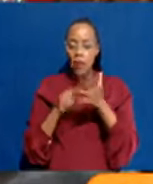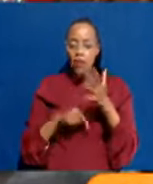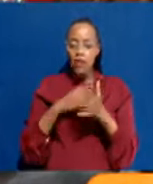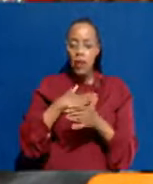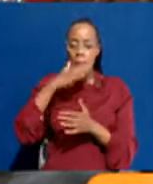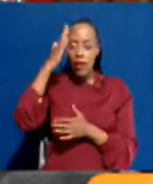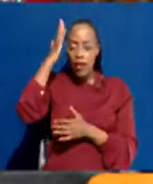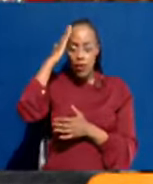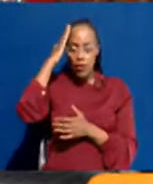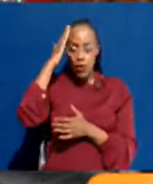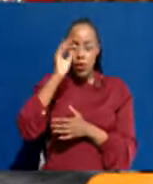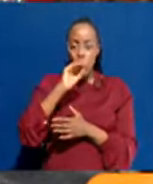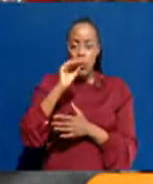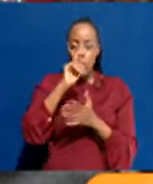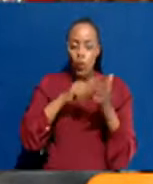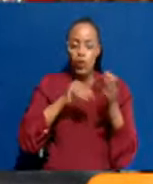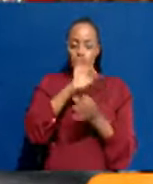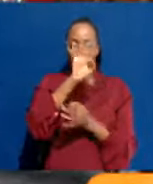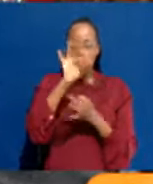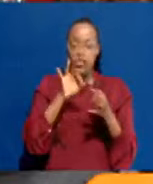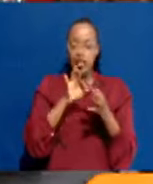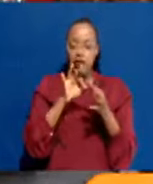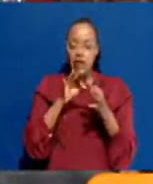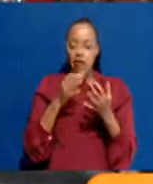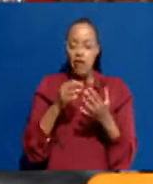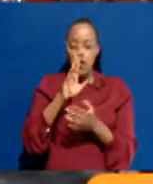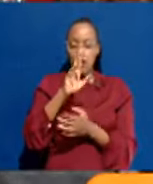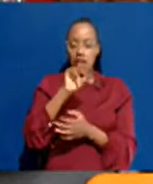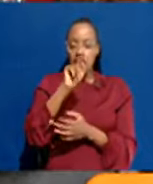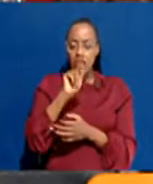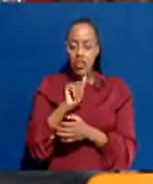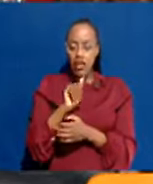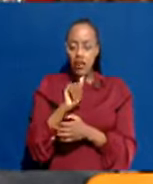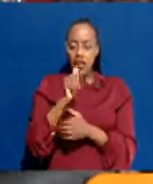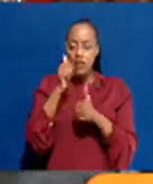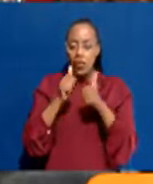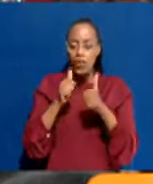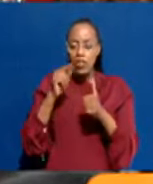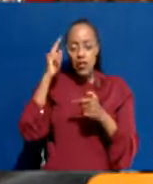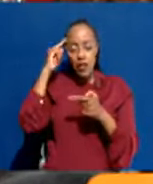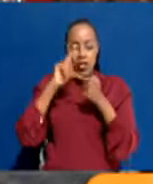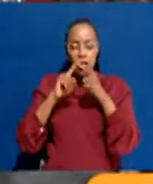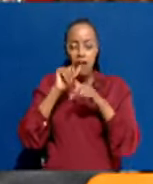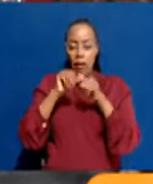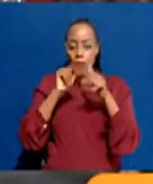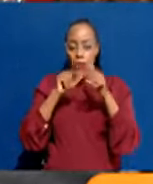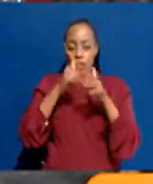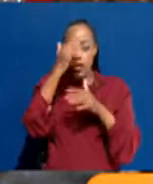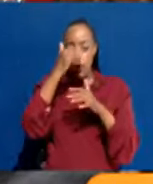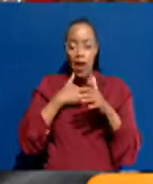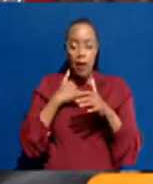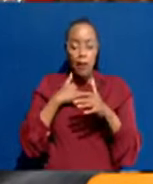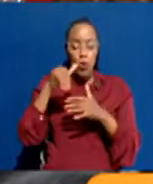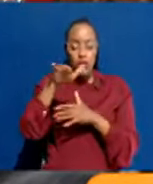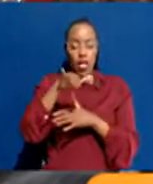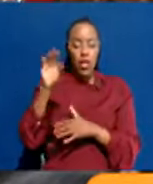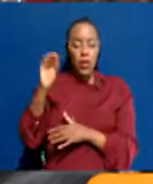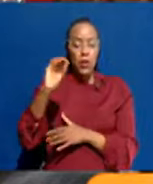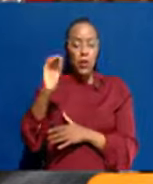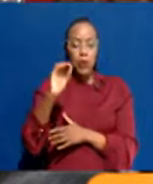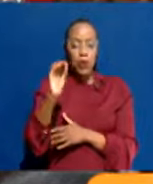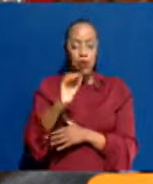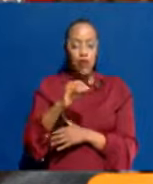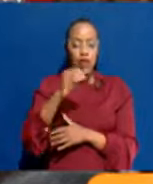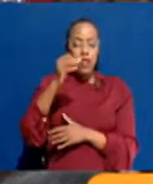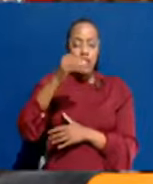know exactly what imbalances they were considering at that time, because I was outside. It's a